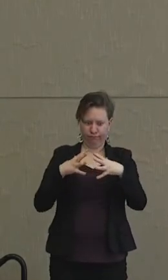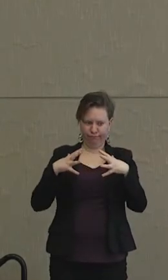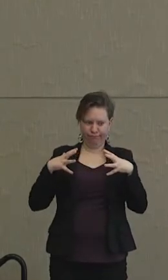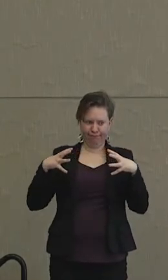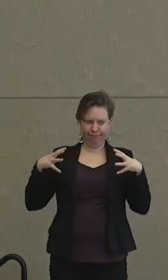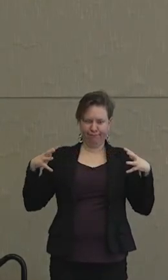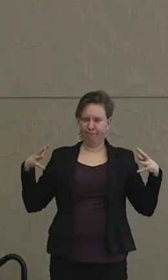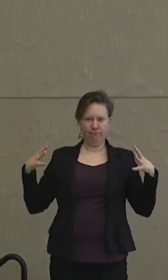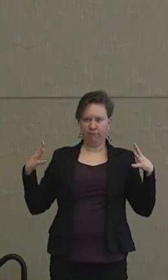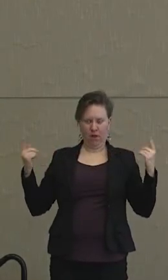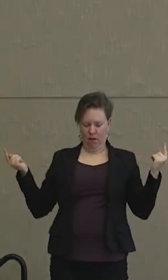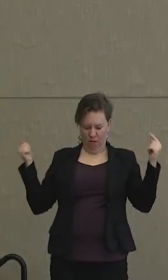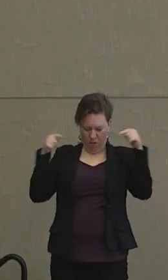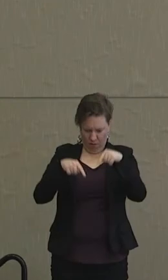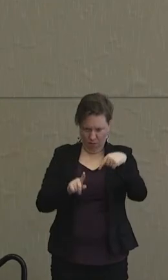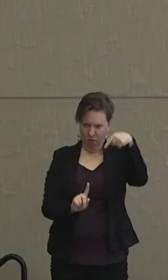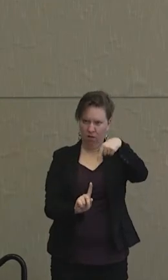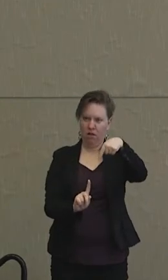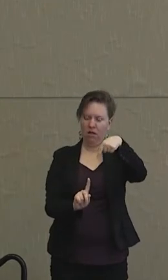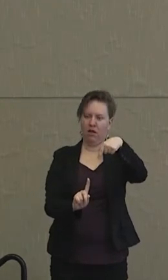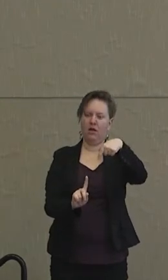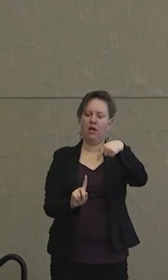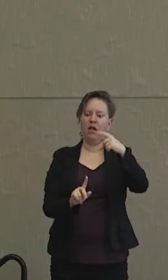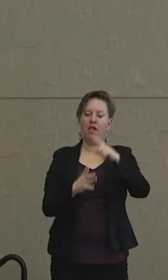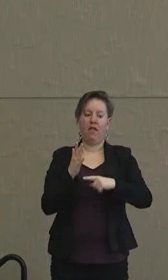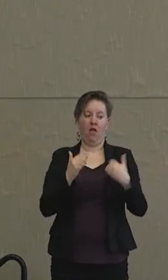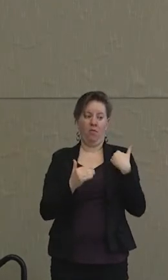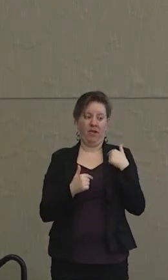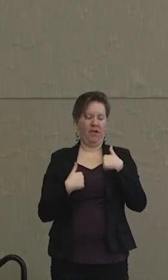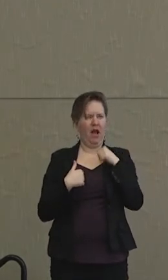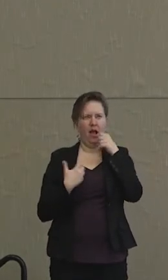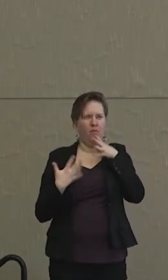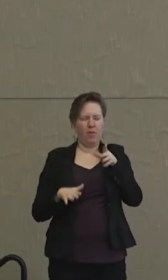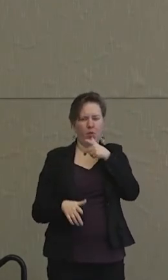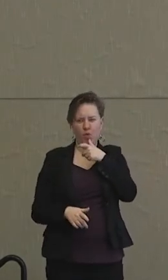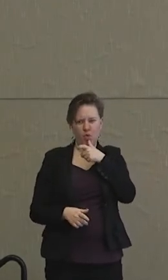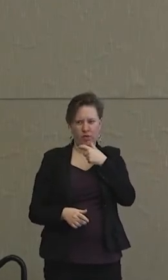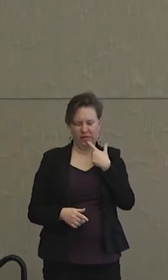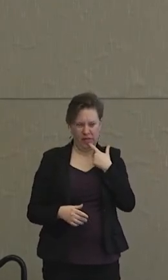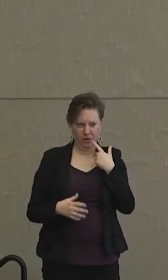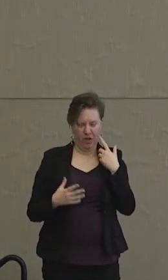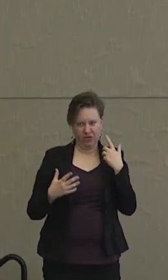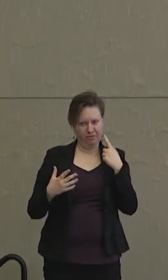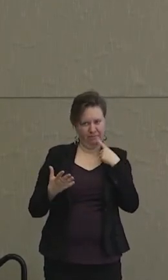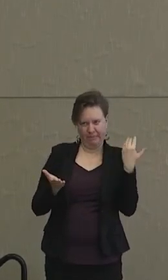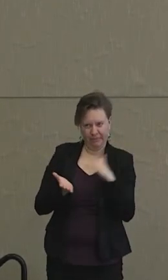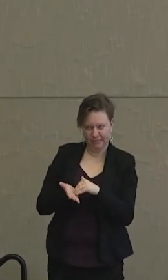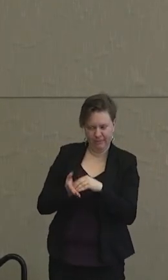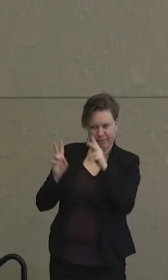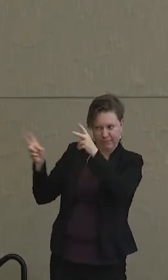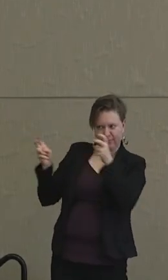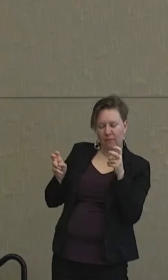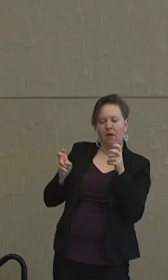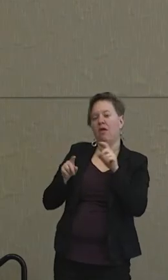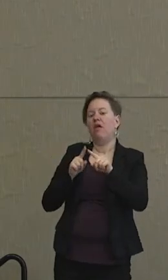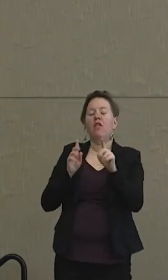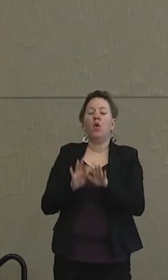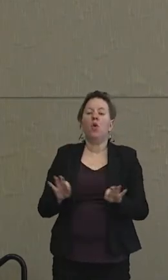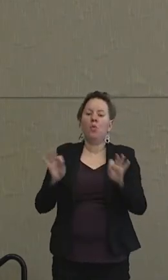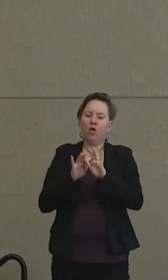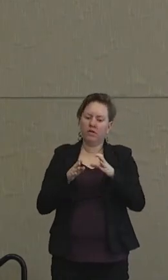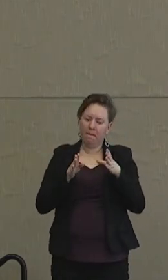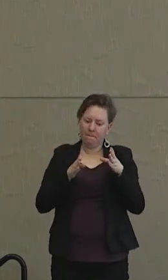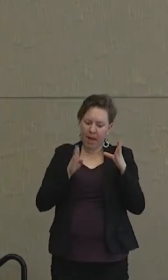reminds me of is why, I don't remember who said it, so I'll just repeat it, like the importance of